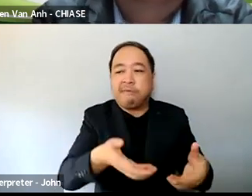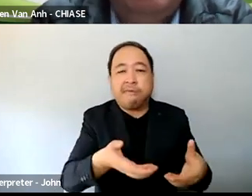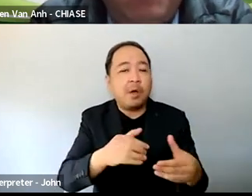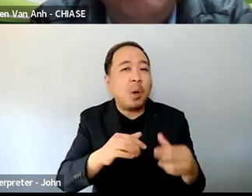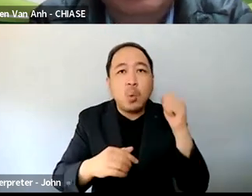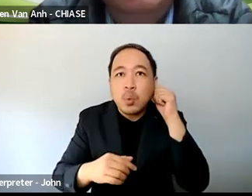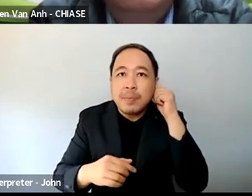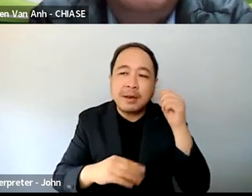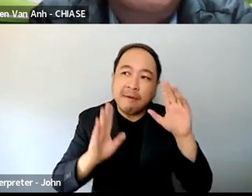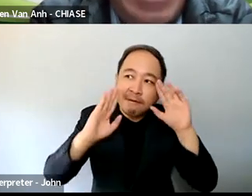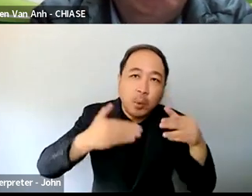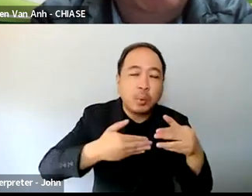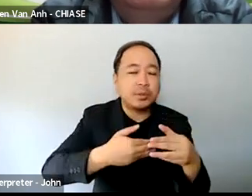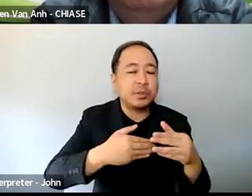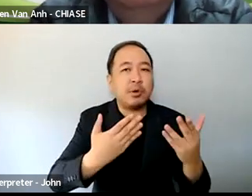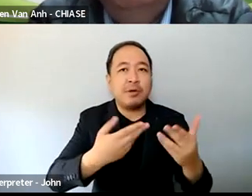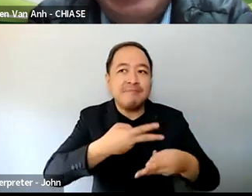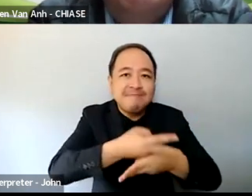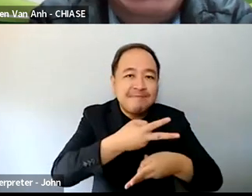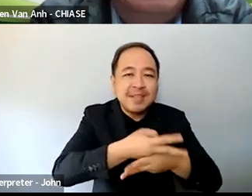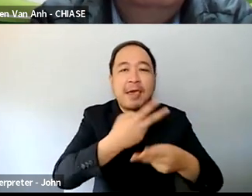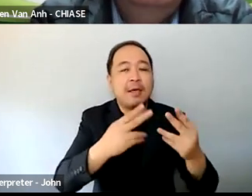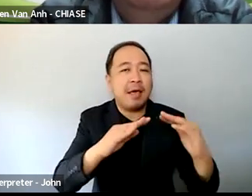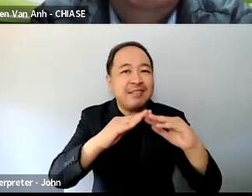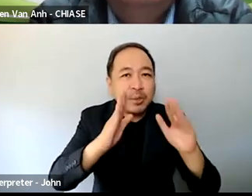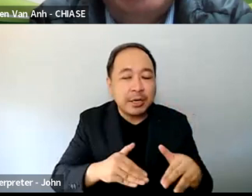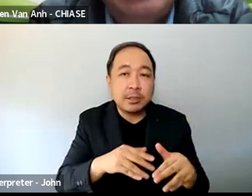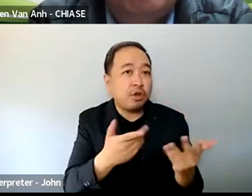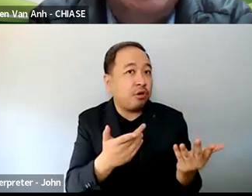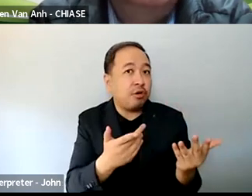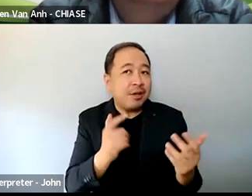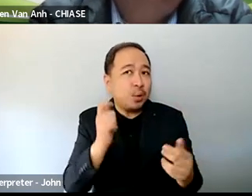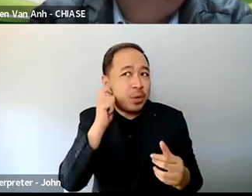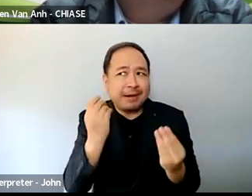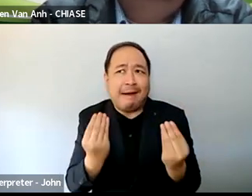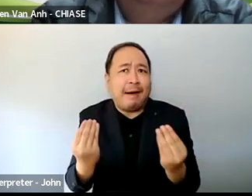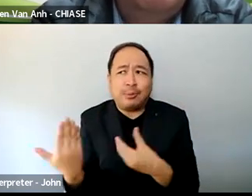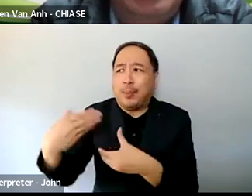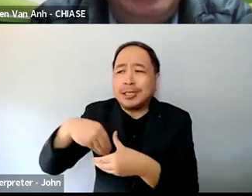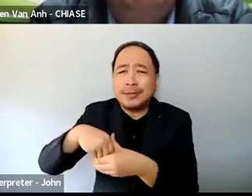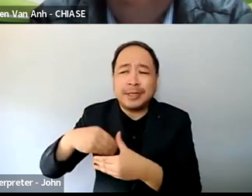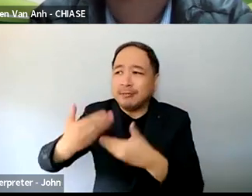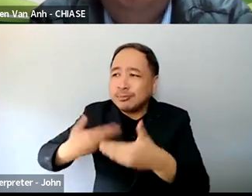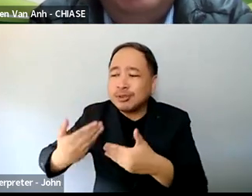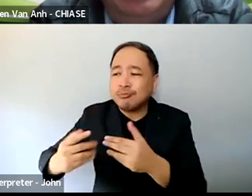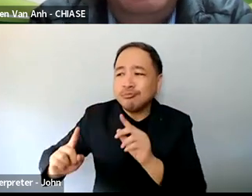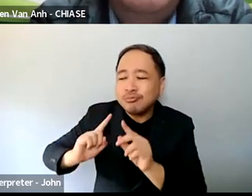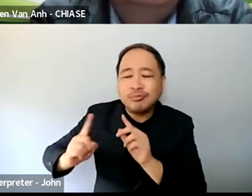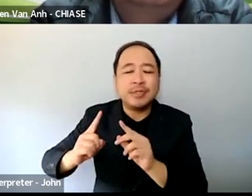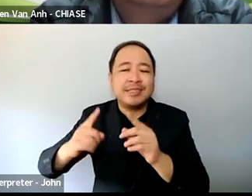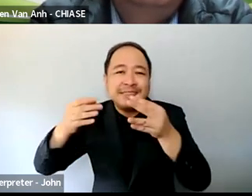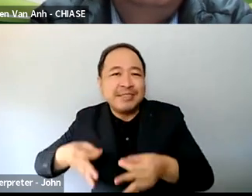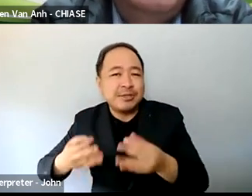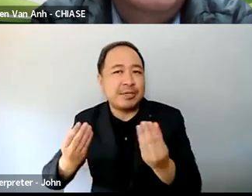get a better job. Our research we have done when we asked 150 women in different